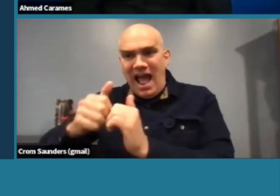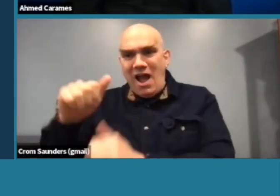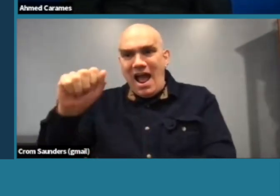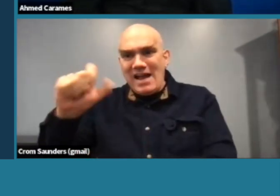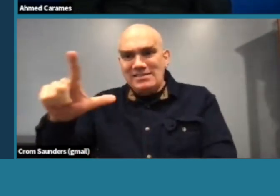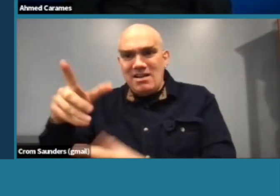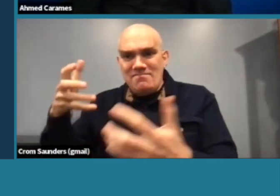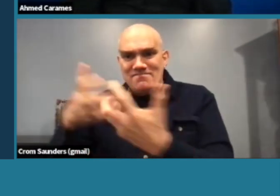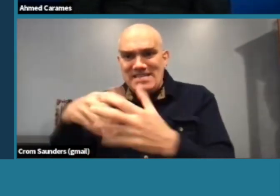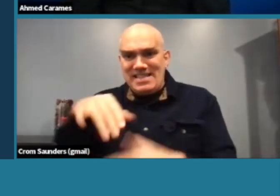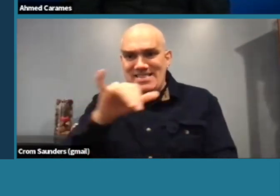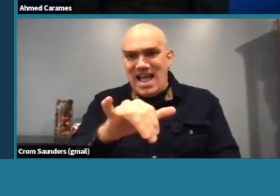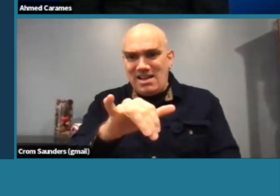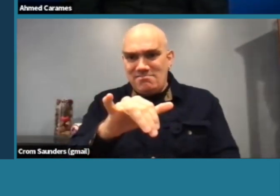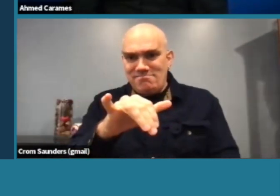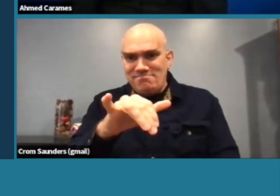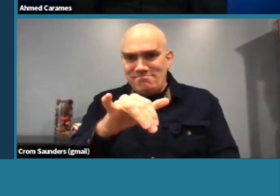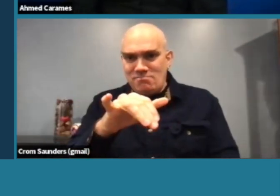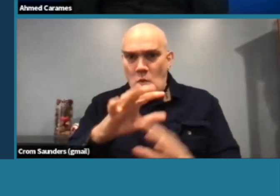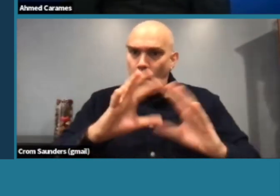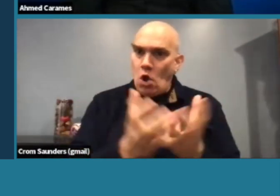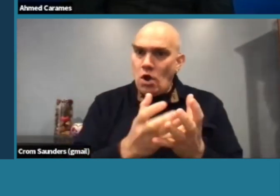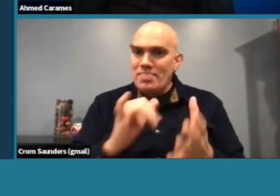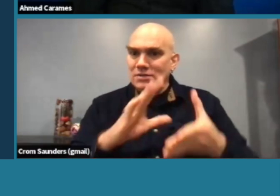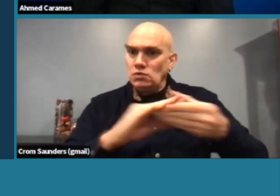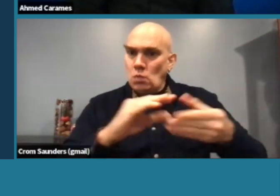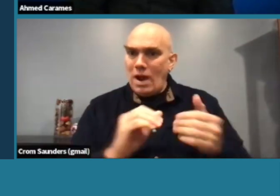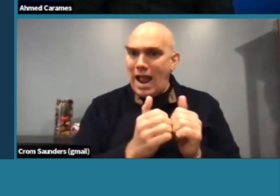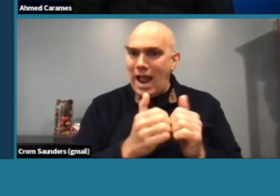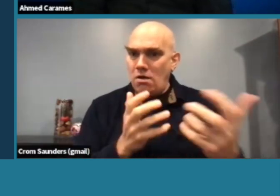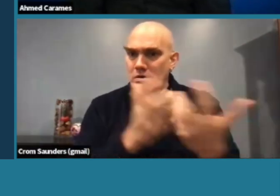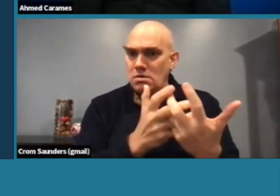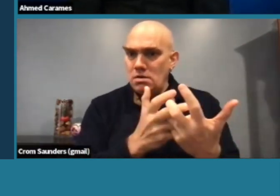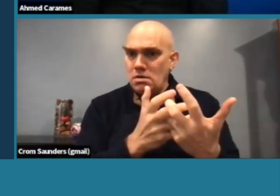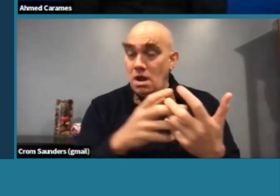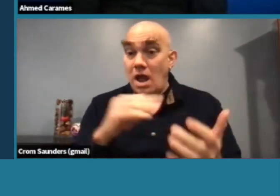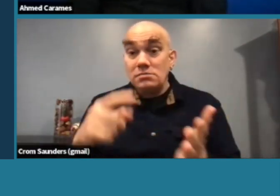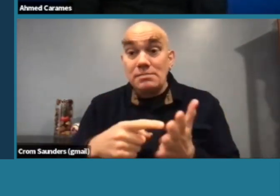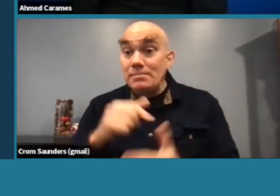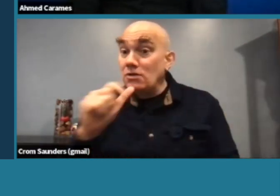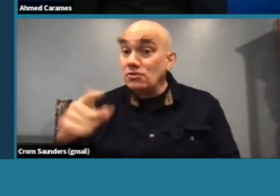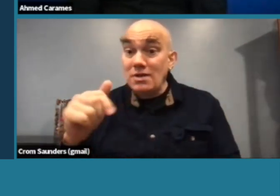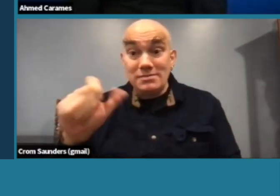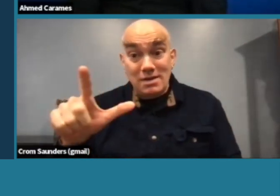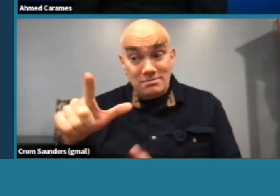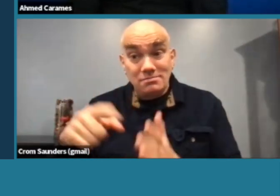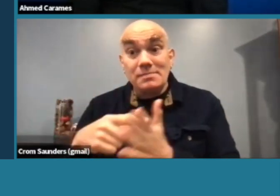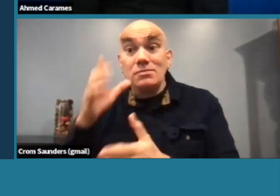but they know the history of the show and they also think about how ASL can be encompassed within